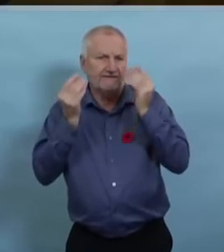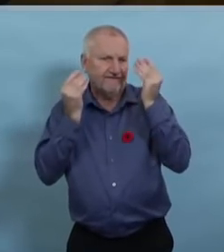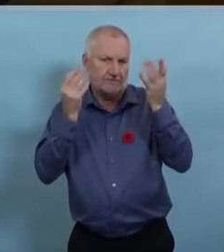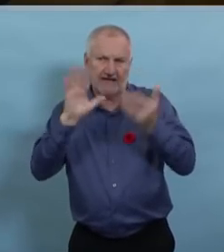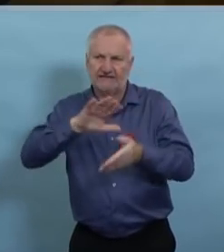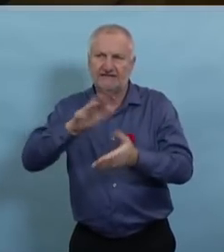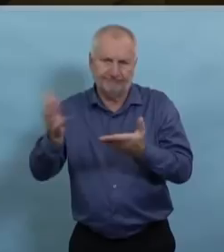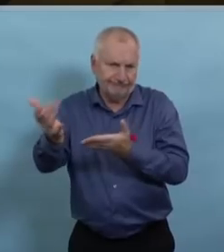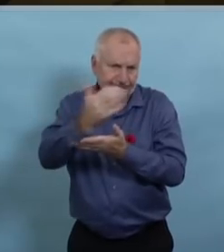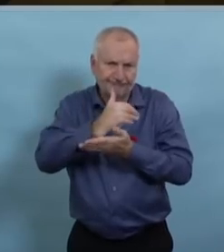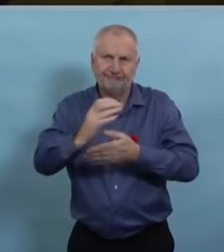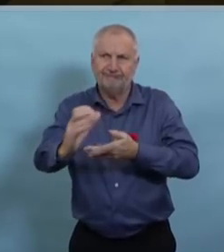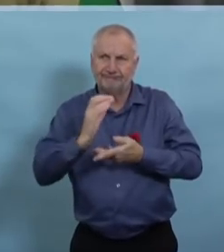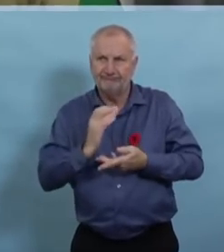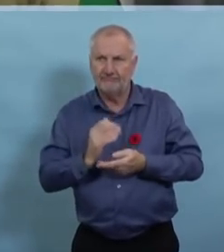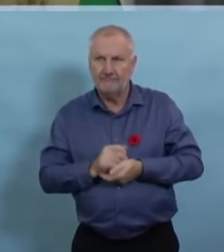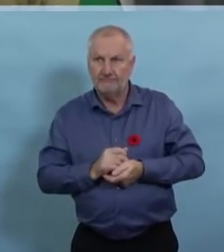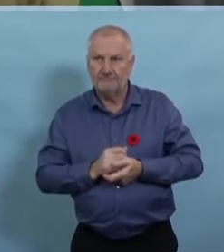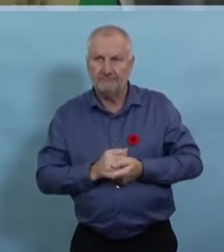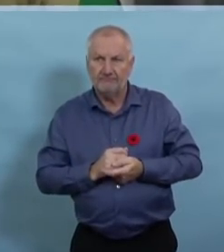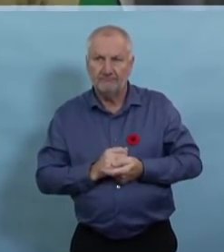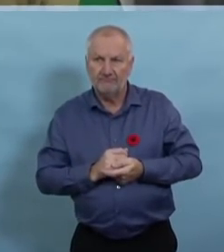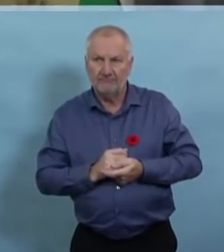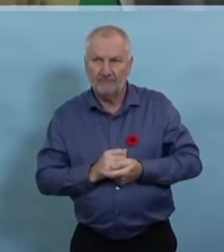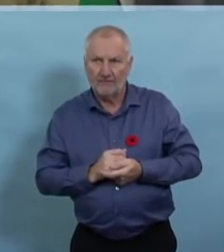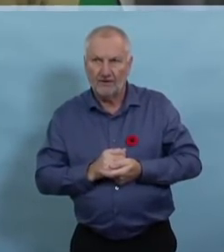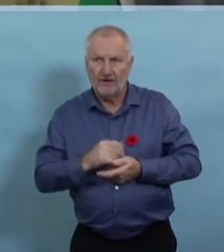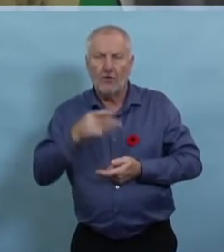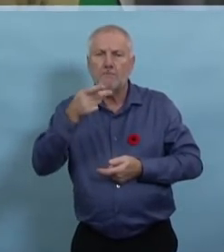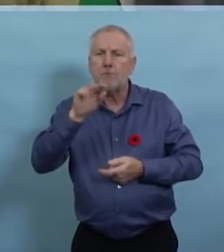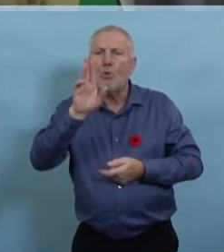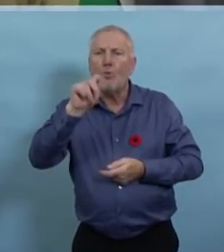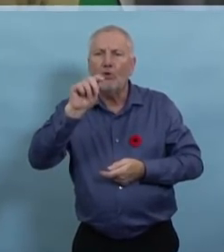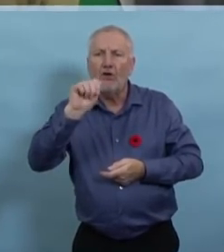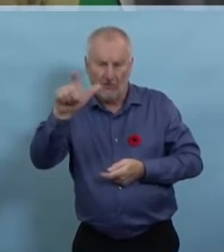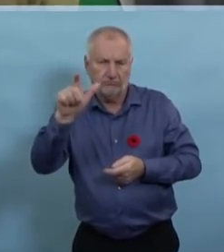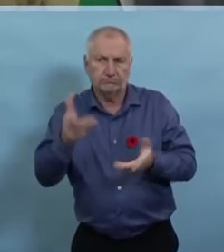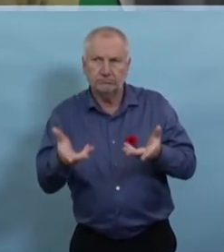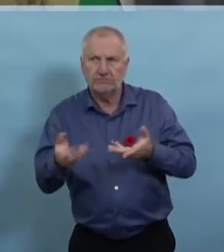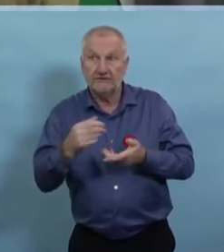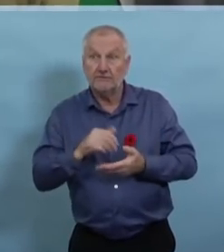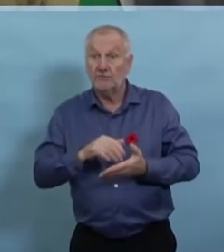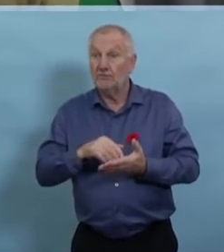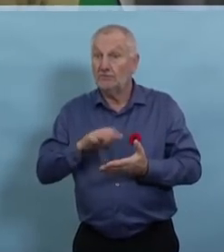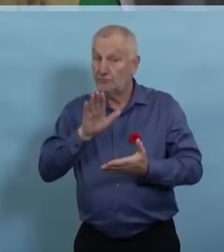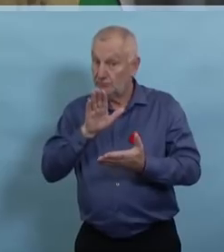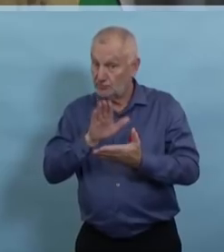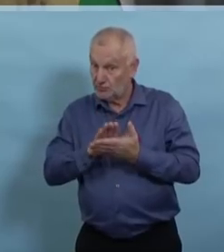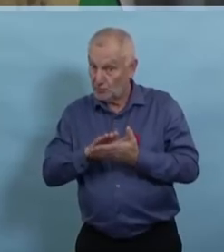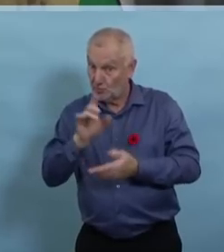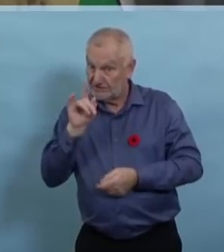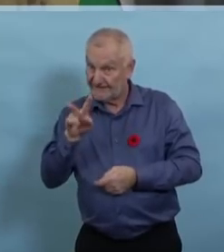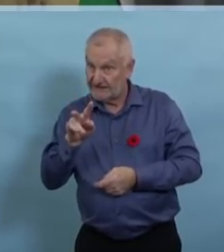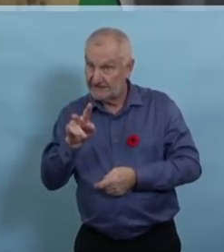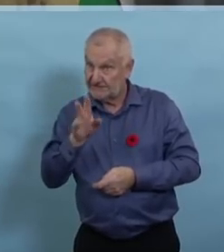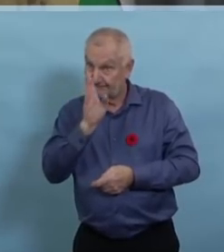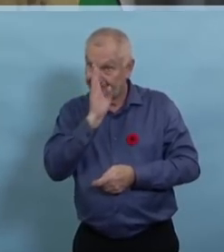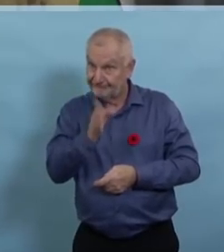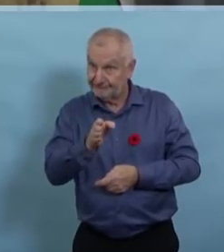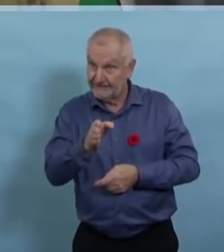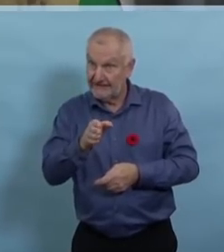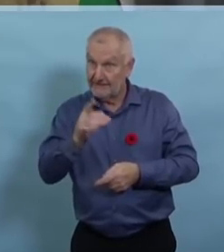while generally, and I've said it before, generally it's the school divisions that are the employers, the direct employers of teachers, and they've